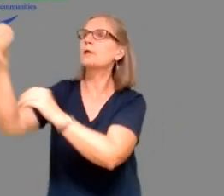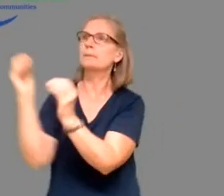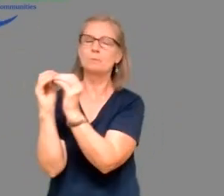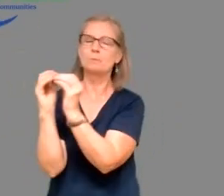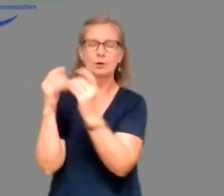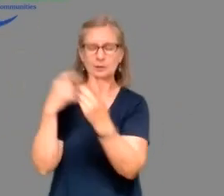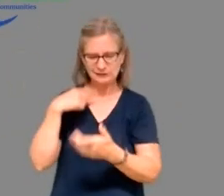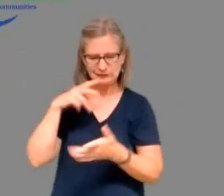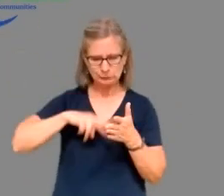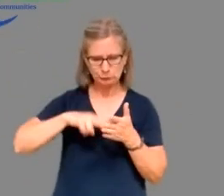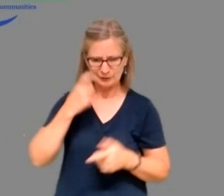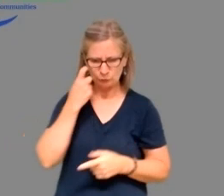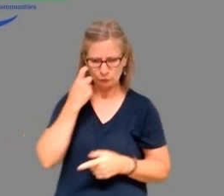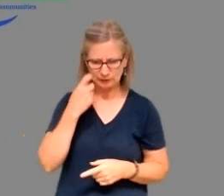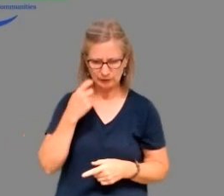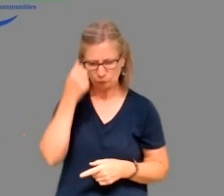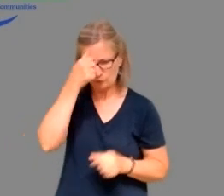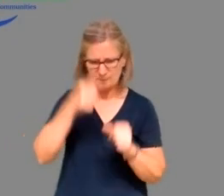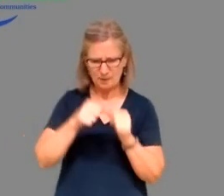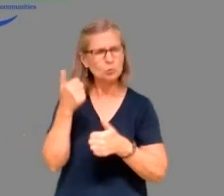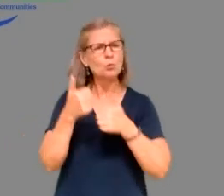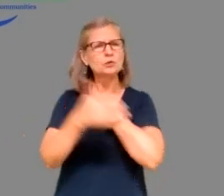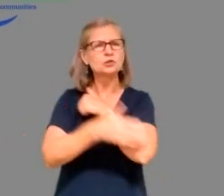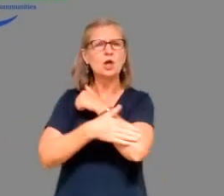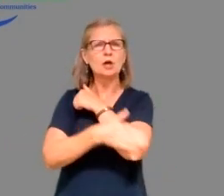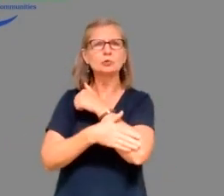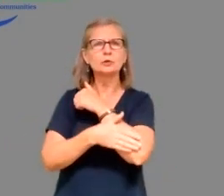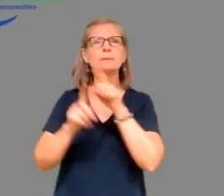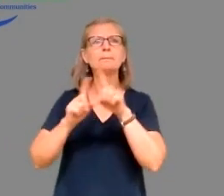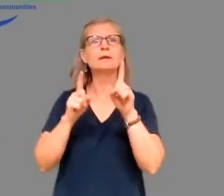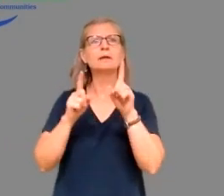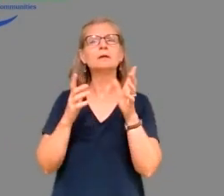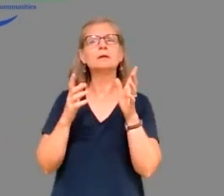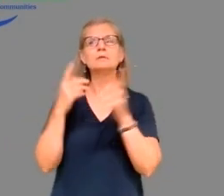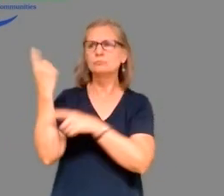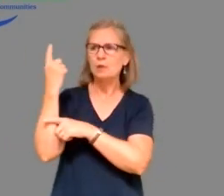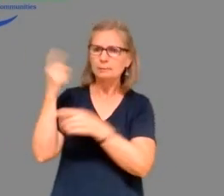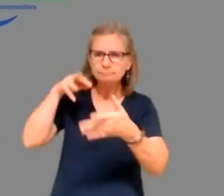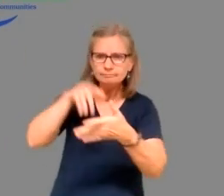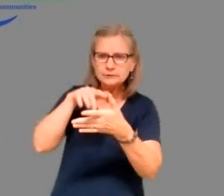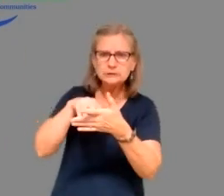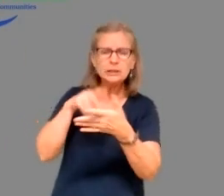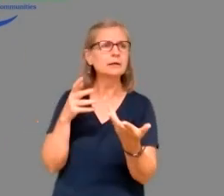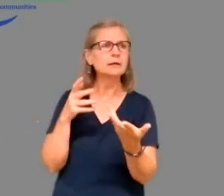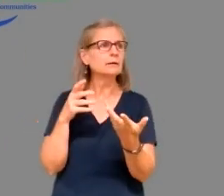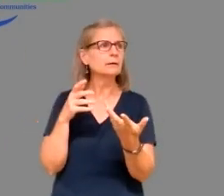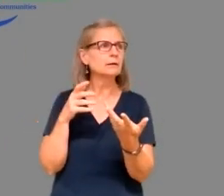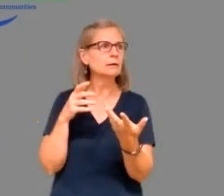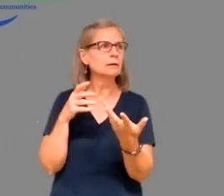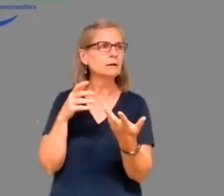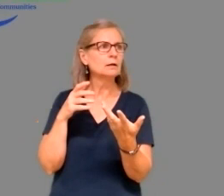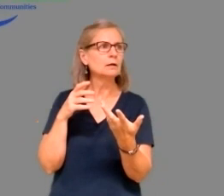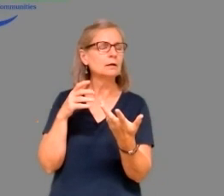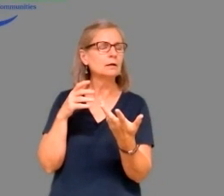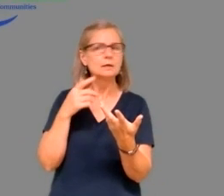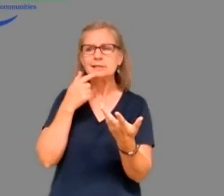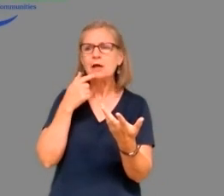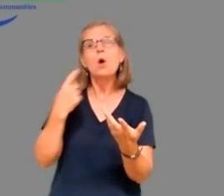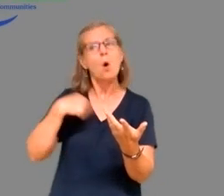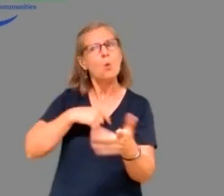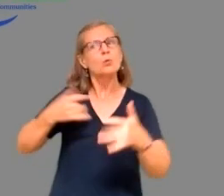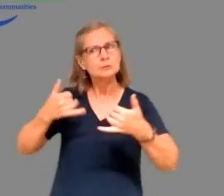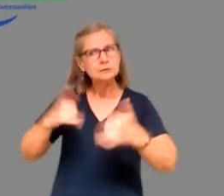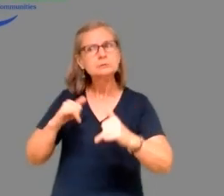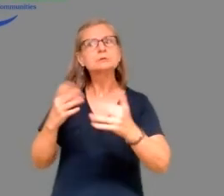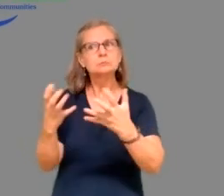ago and I can't remember the country, but they did a study that, you know, we still want people to social distance